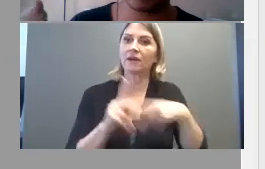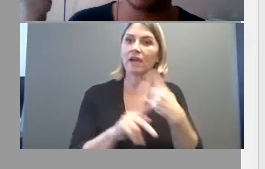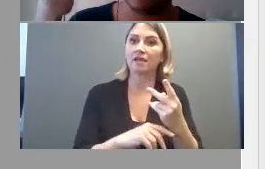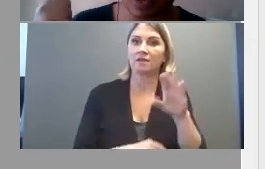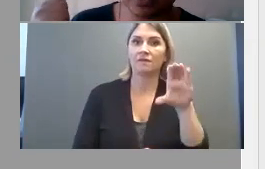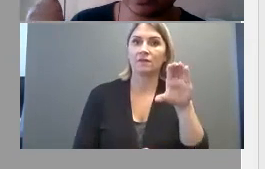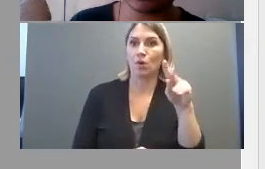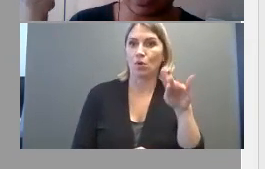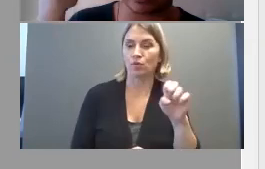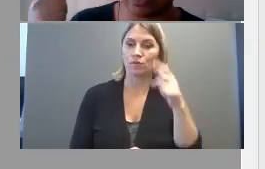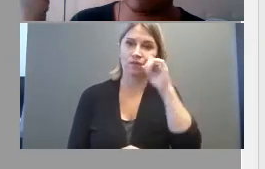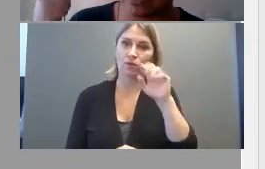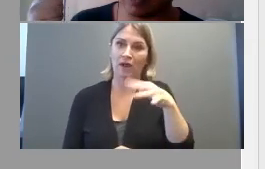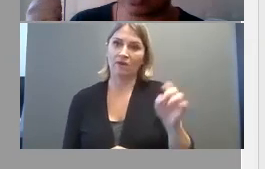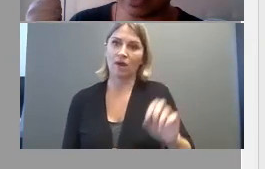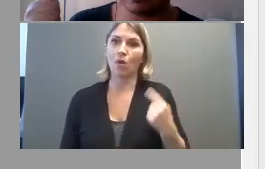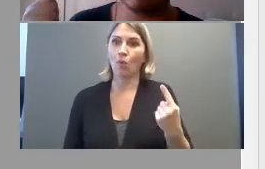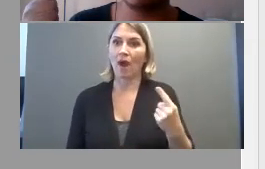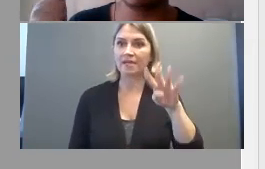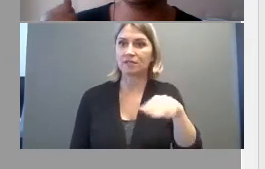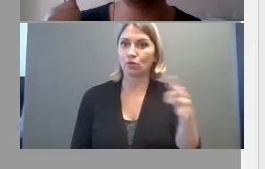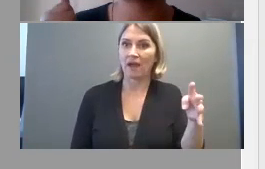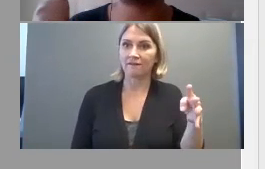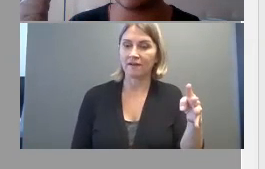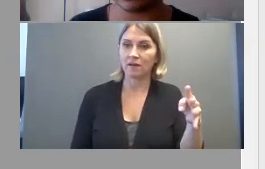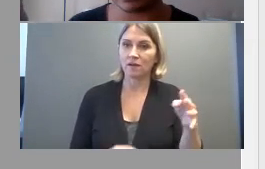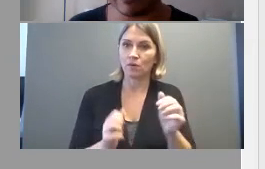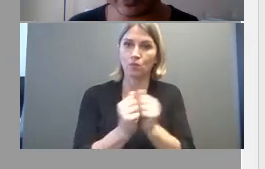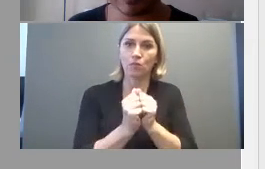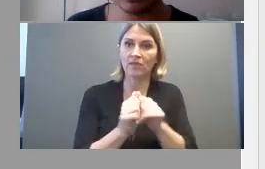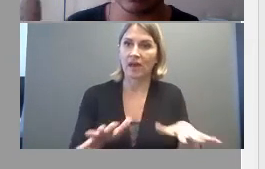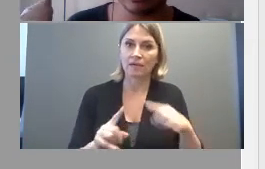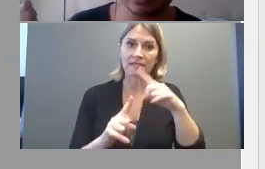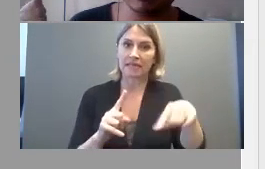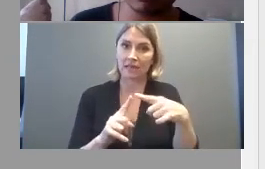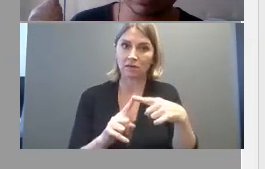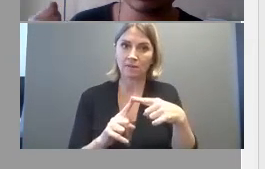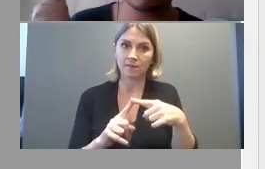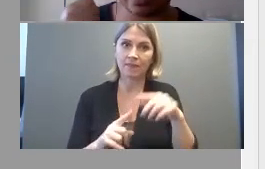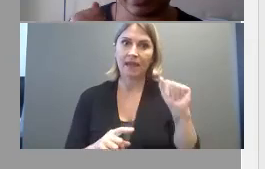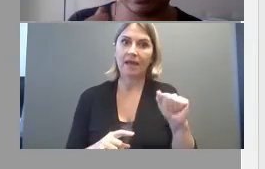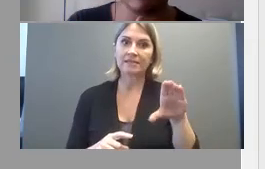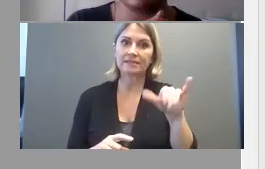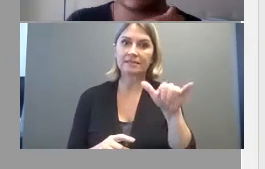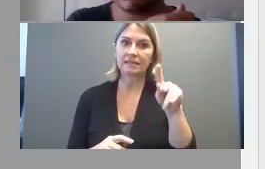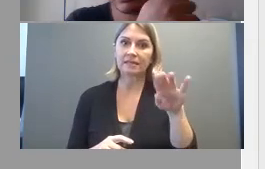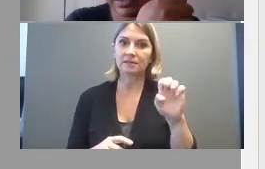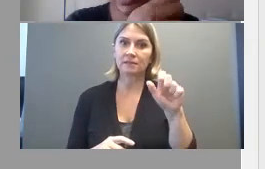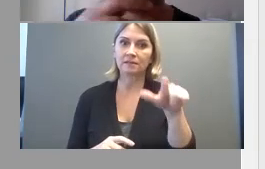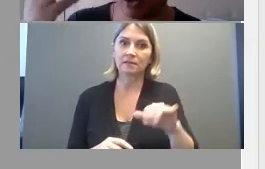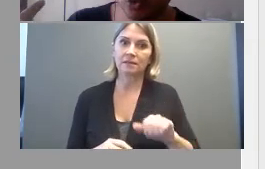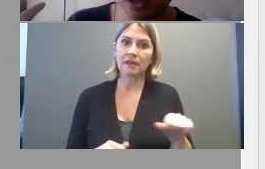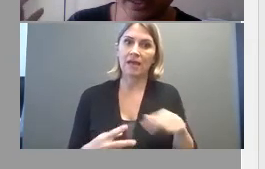directed graphs. One is a graph without a cycle, we will call those as acyclic graphs. And the other is cyclic graphs, that